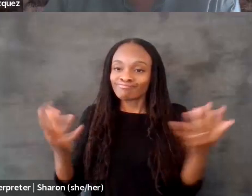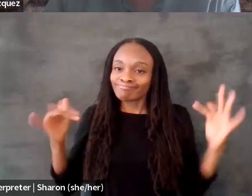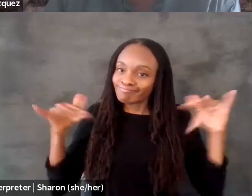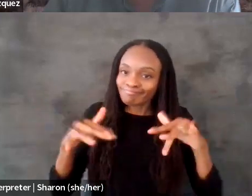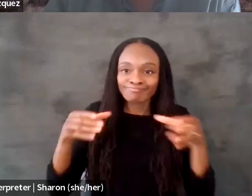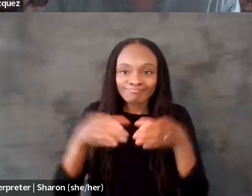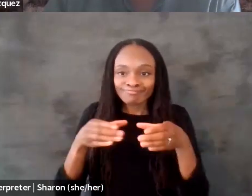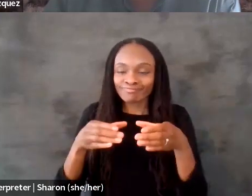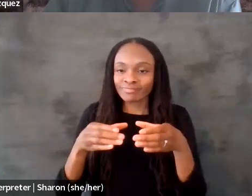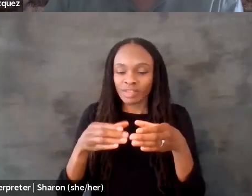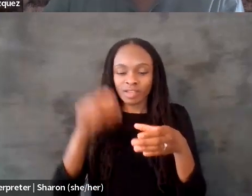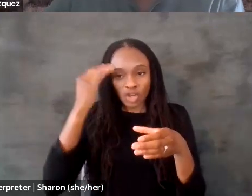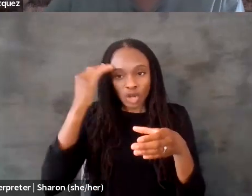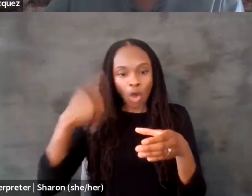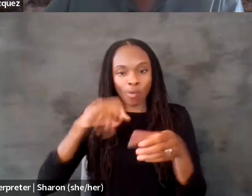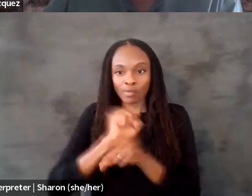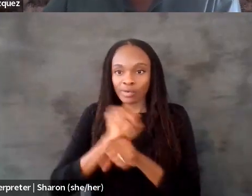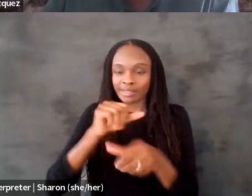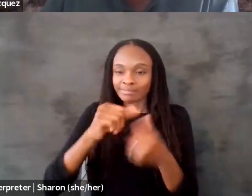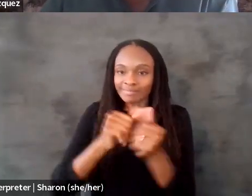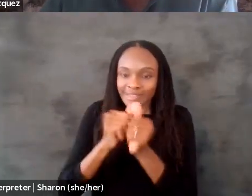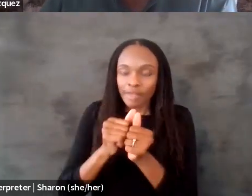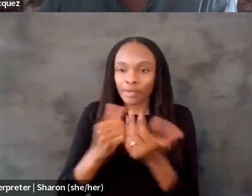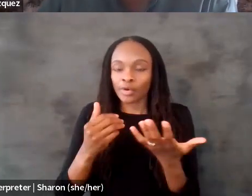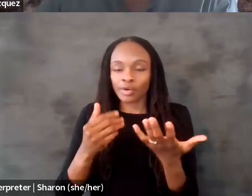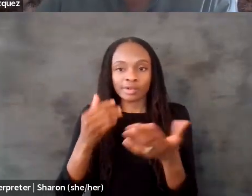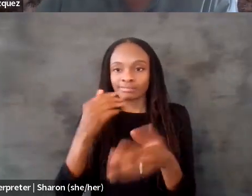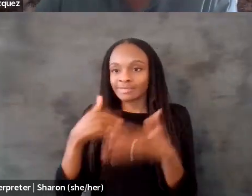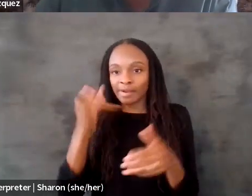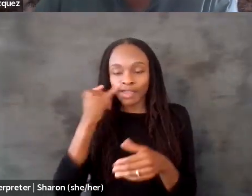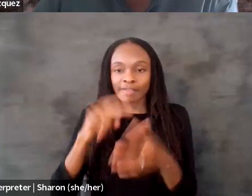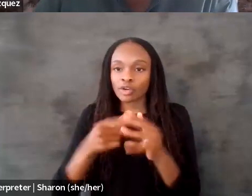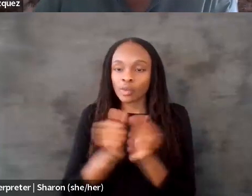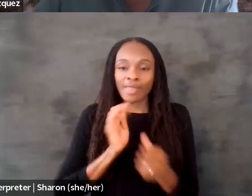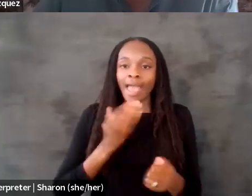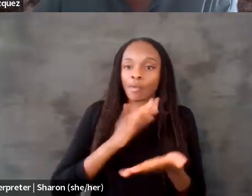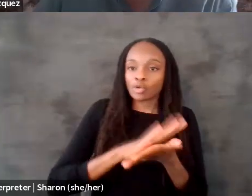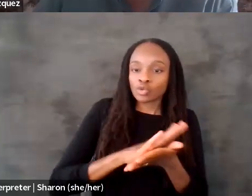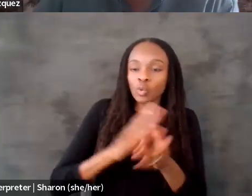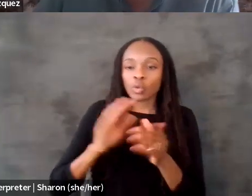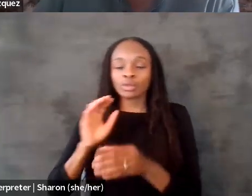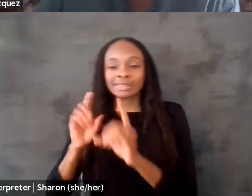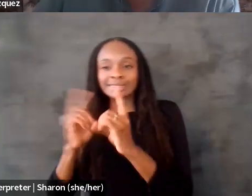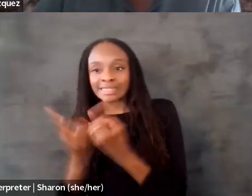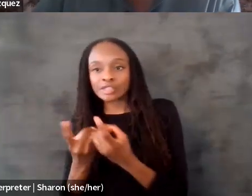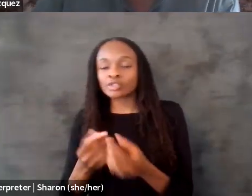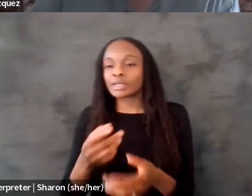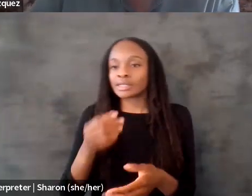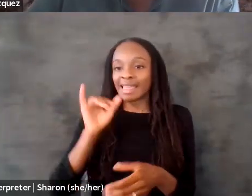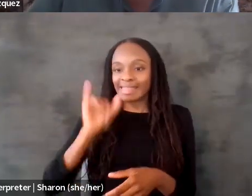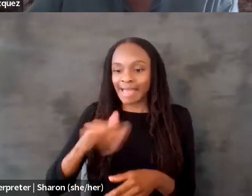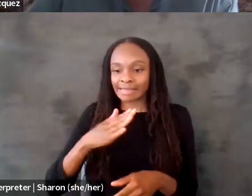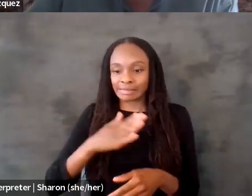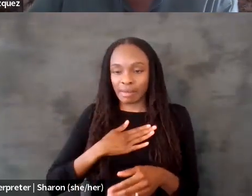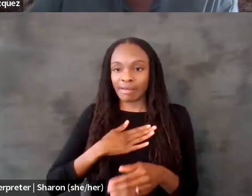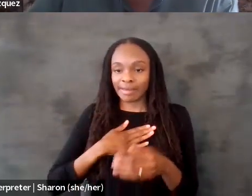and we're trying to move this work forward. Even if we start with our school or our district or 2 districts, like, that is my sphere of influence. And that's